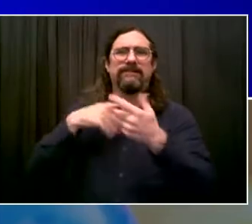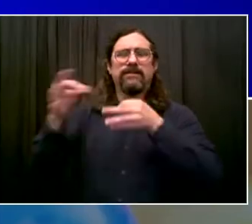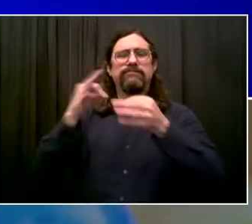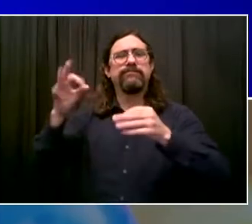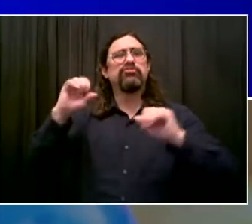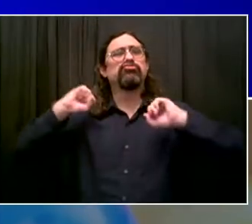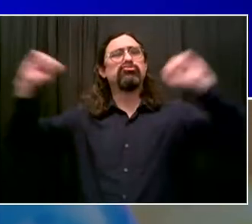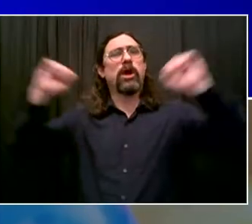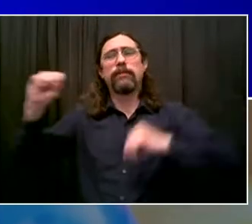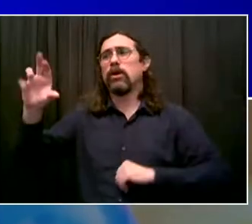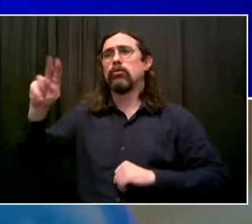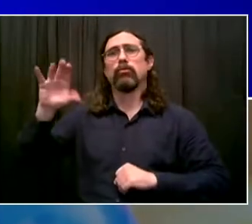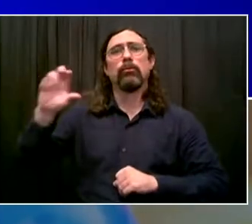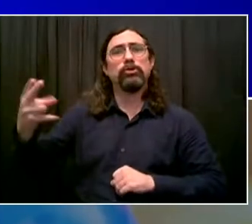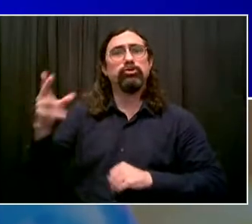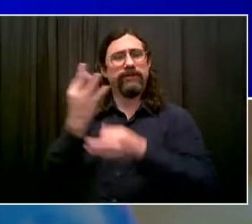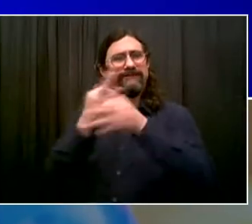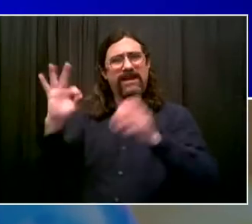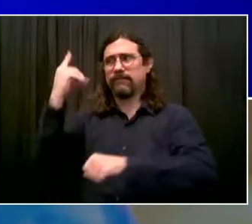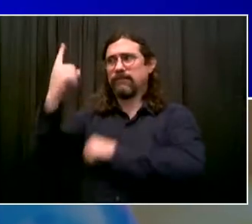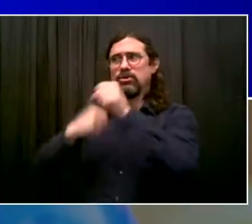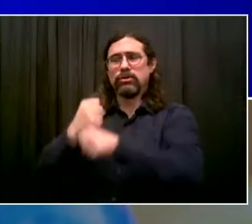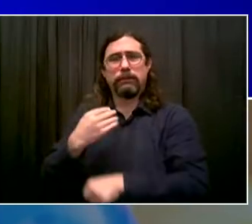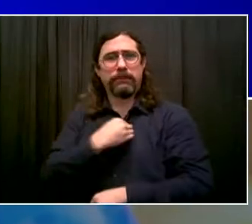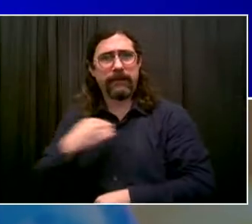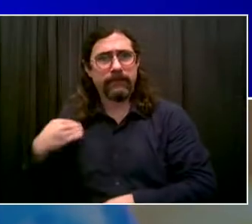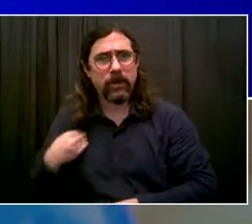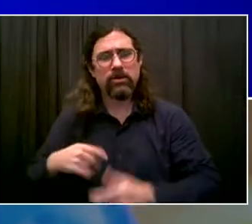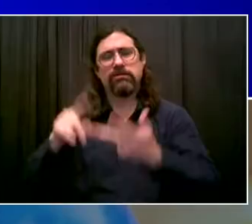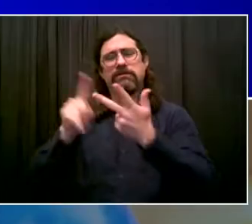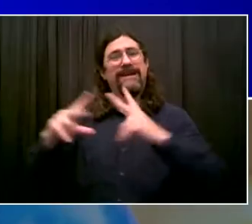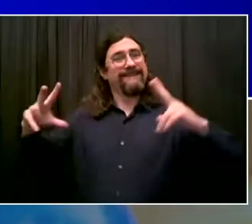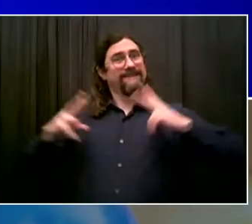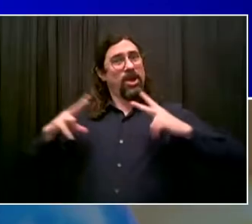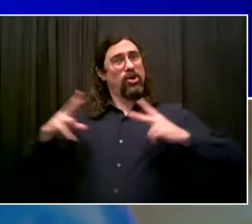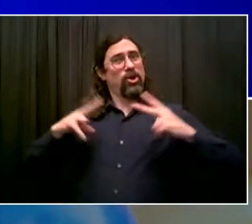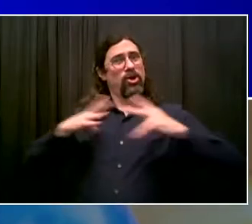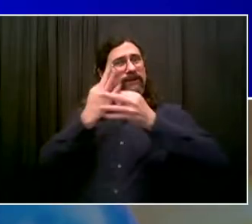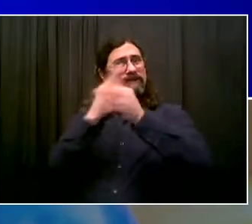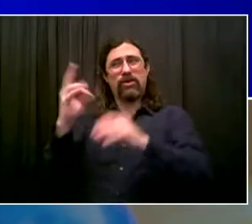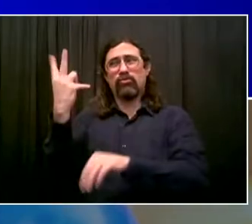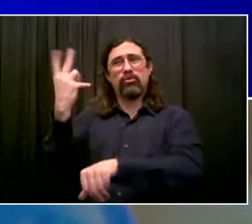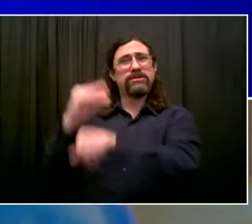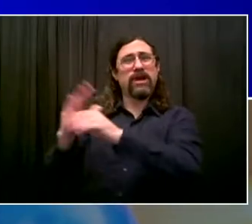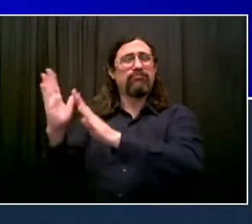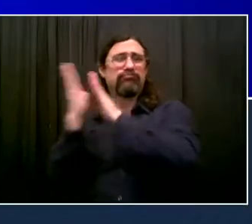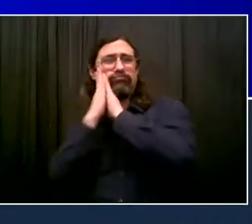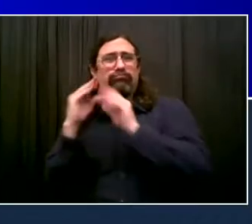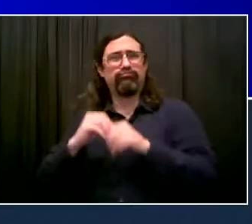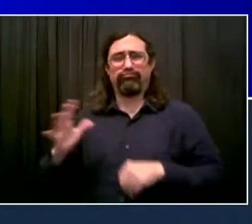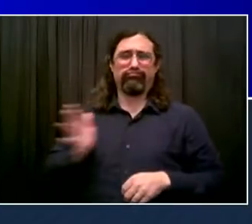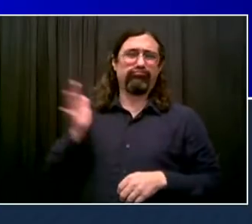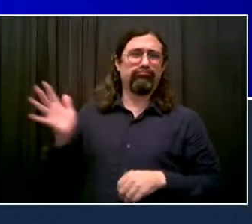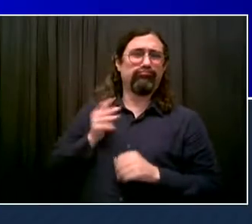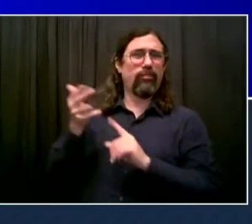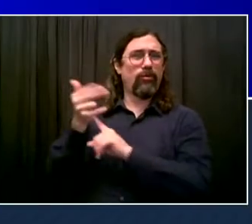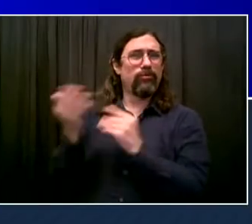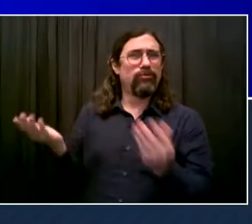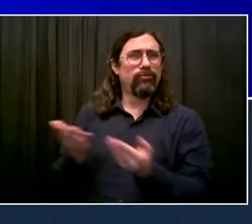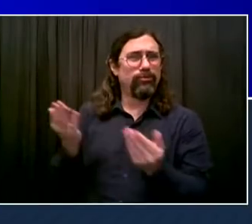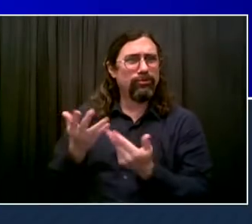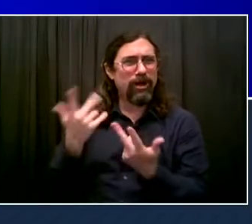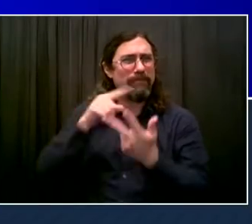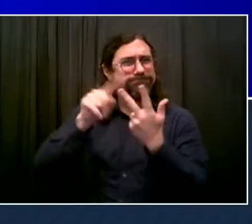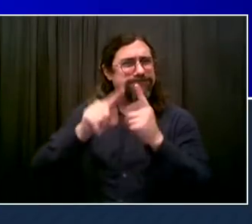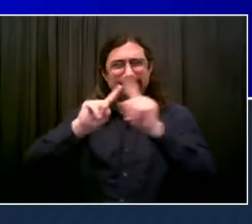through. Now, some of the folks who were winners of the first round of prizes We asked them just to say what it meant to get